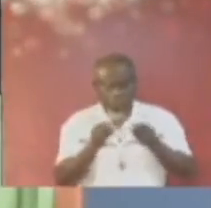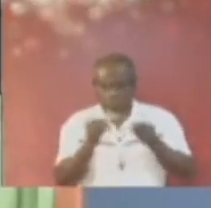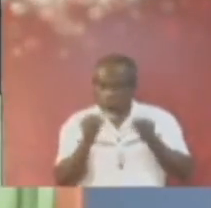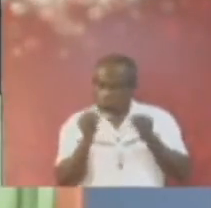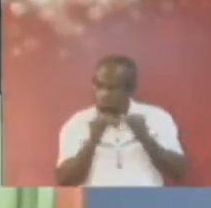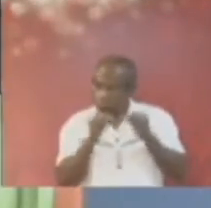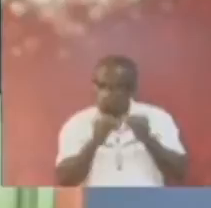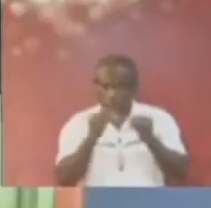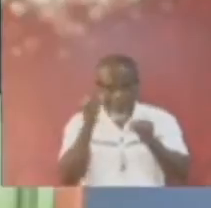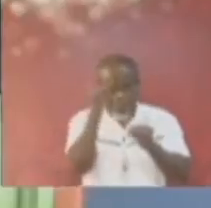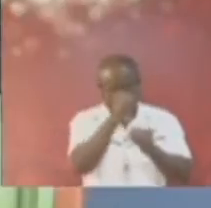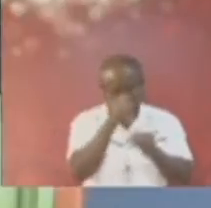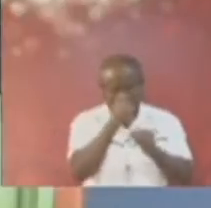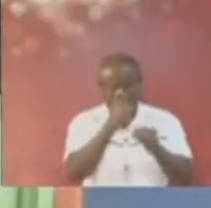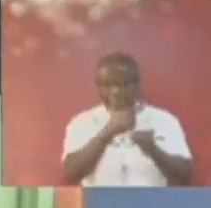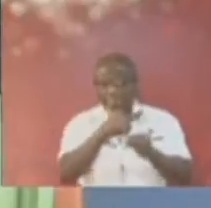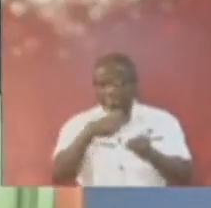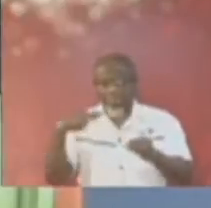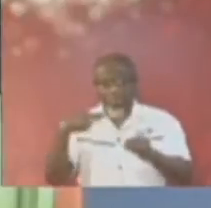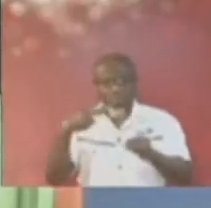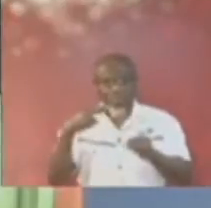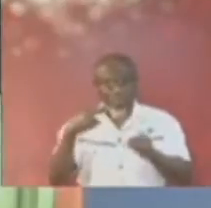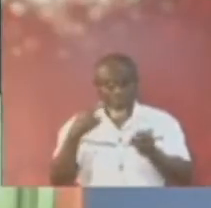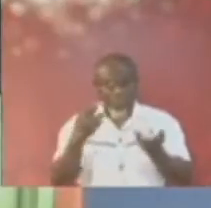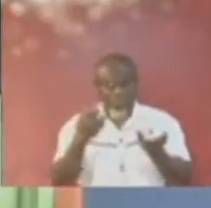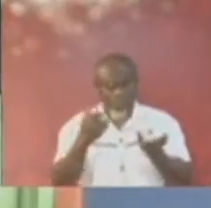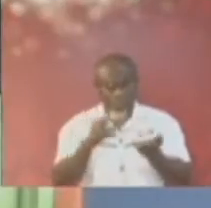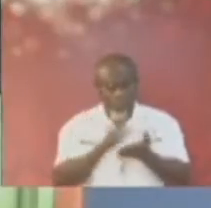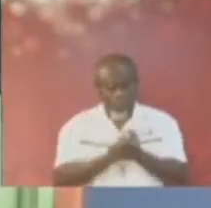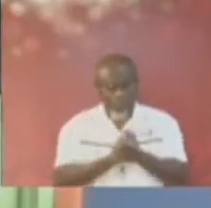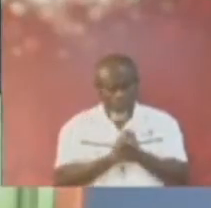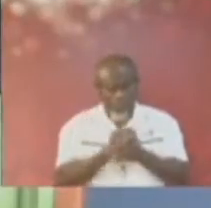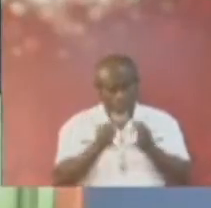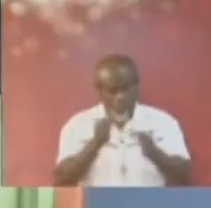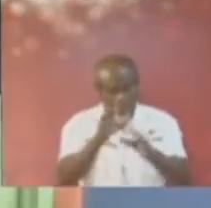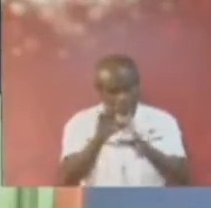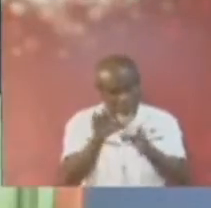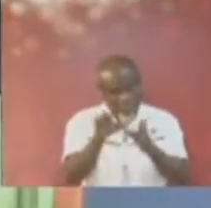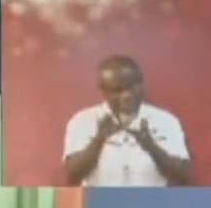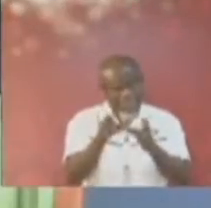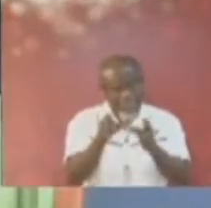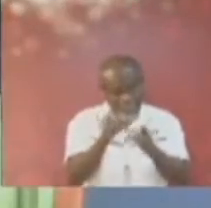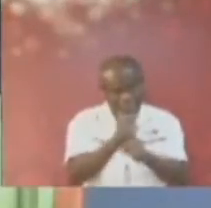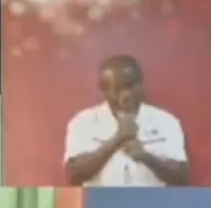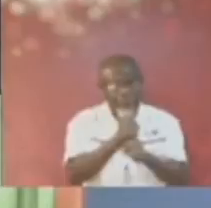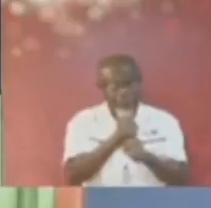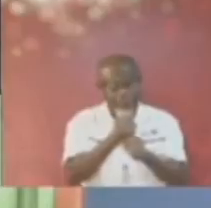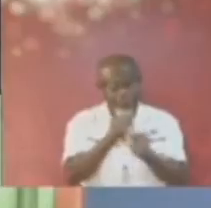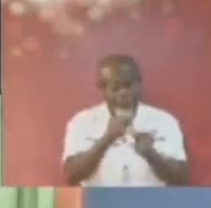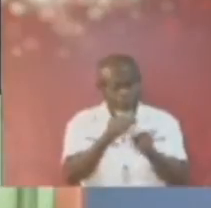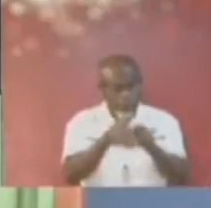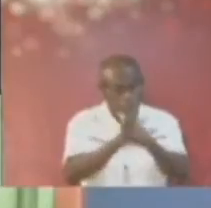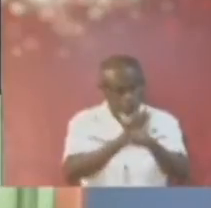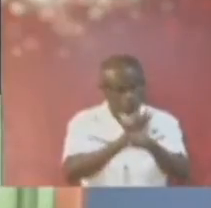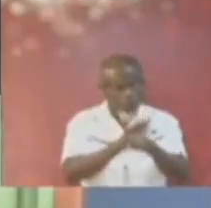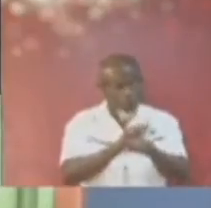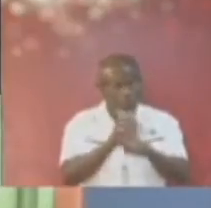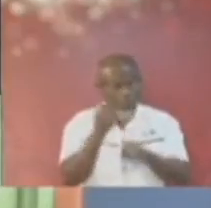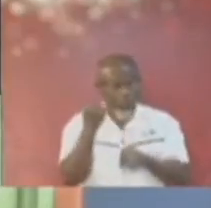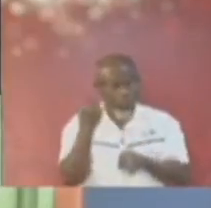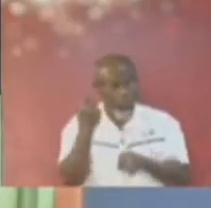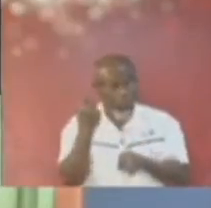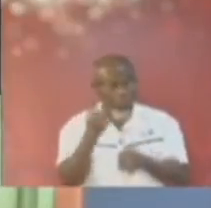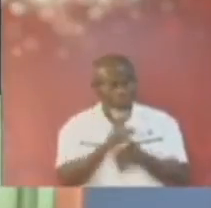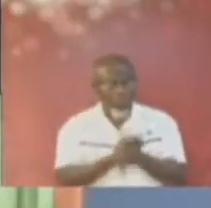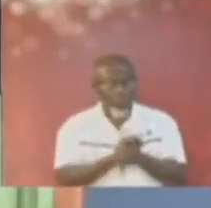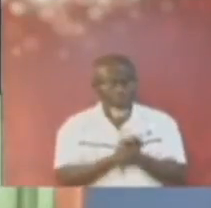next thing, the next question has to do, you mentioned that we were at a plateau, I think that was about 2 weeks ago. I